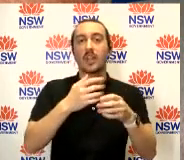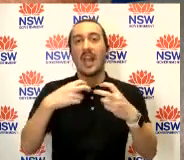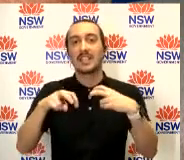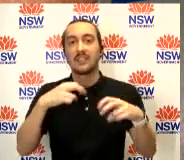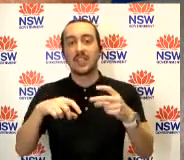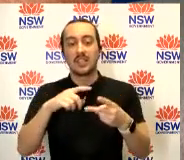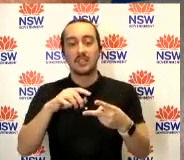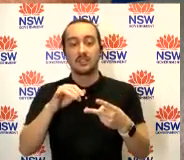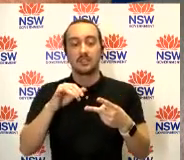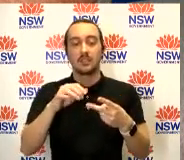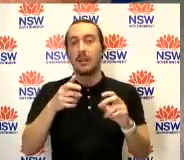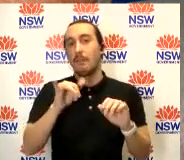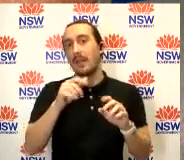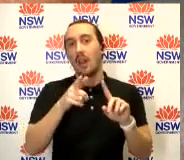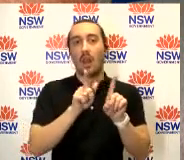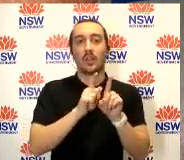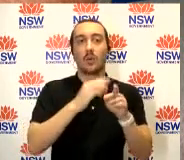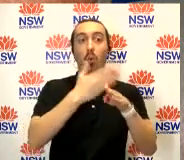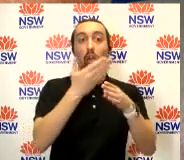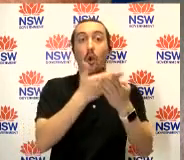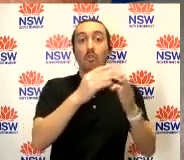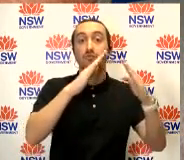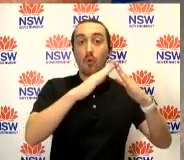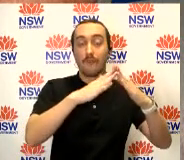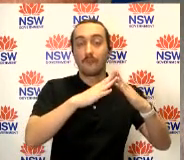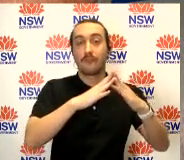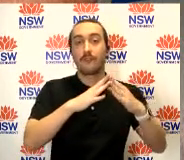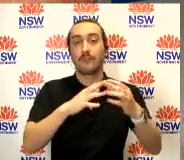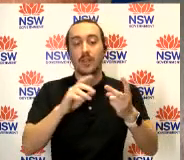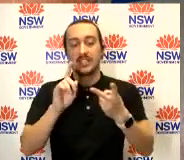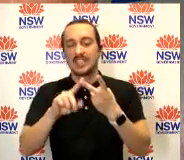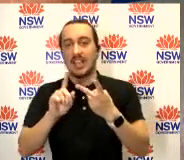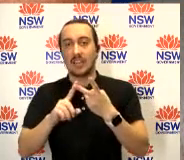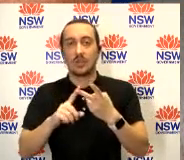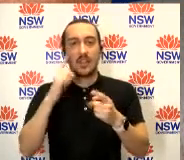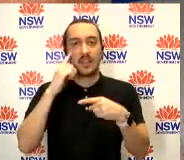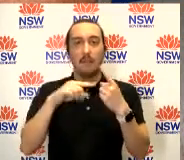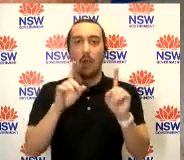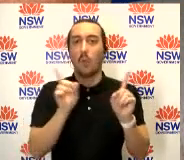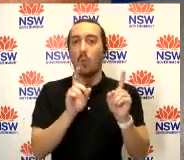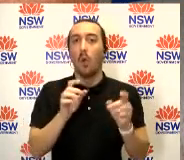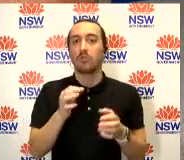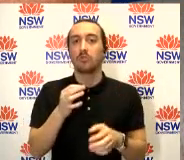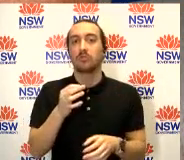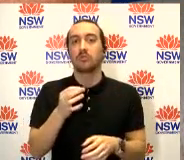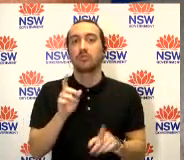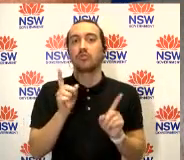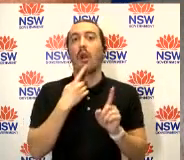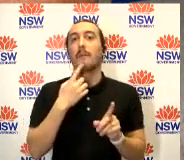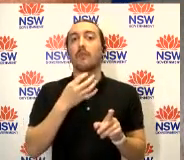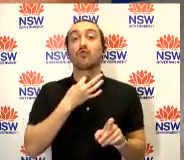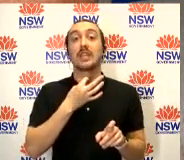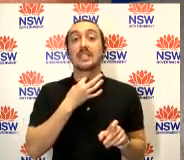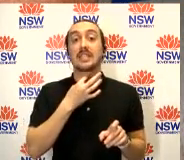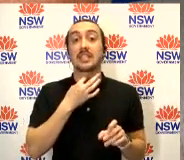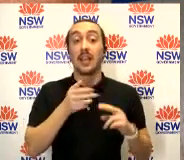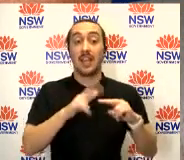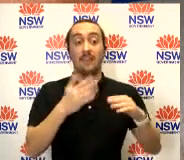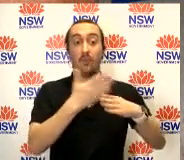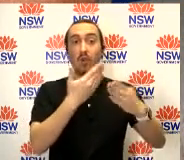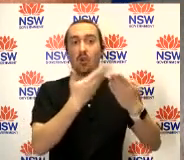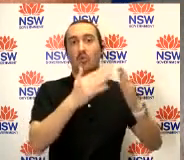into consideration is what are the risks. So in this case, falls. And the